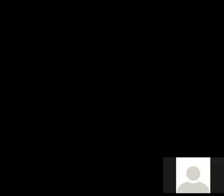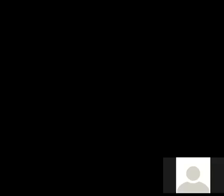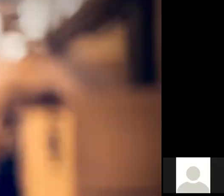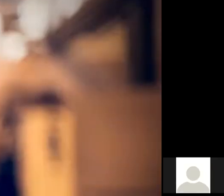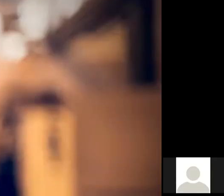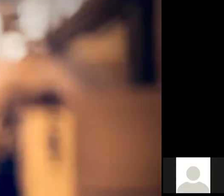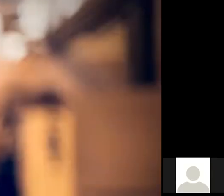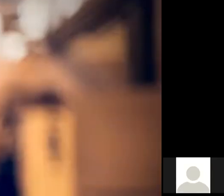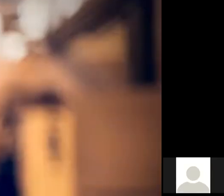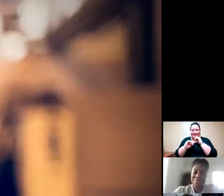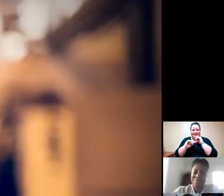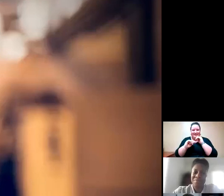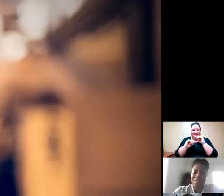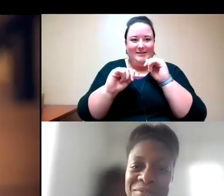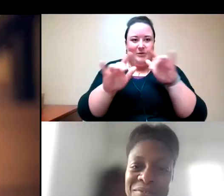quick.